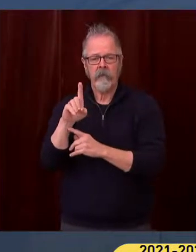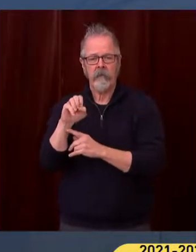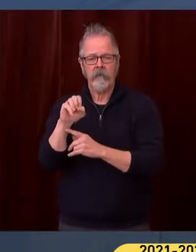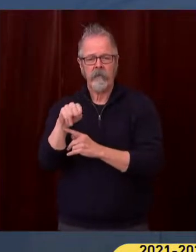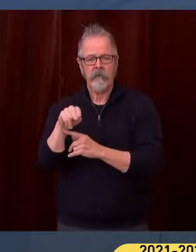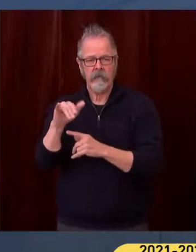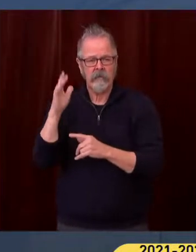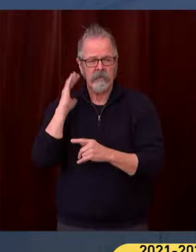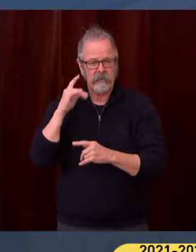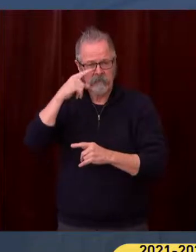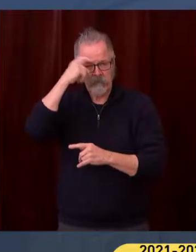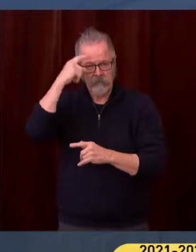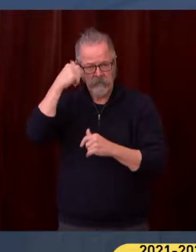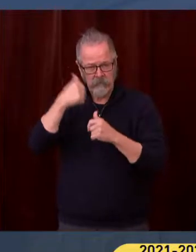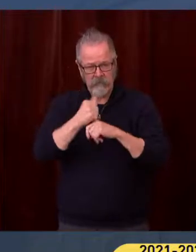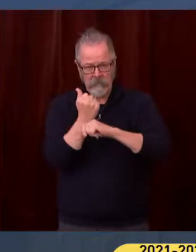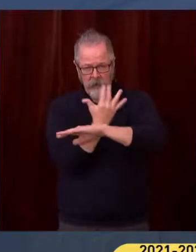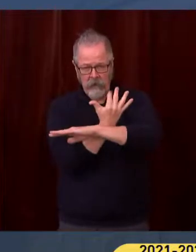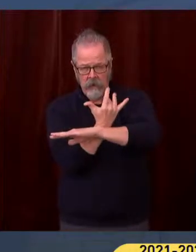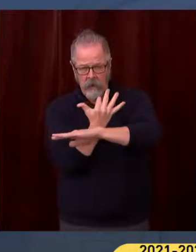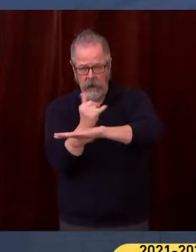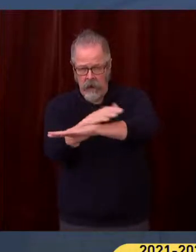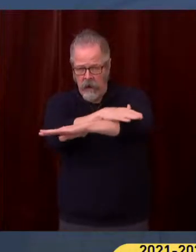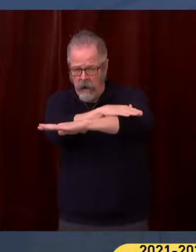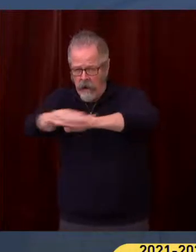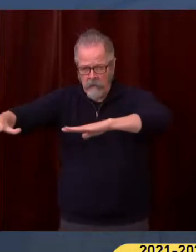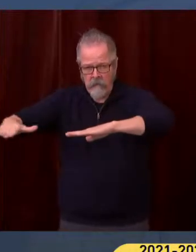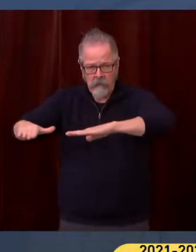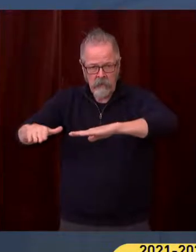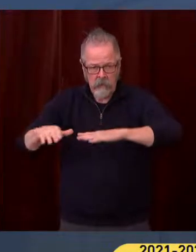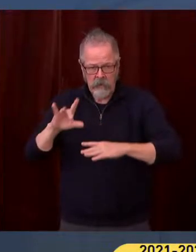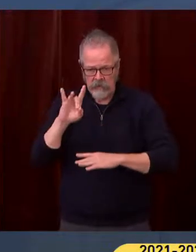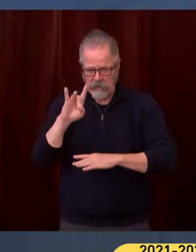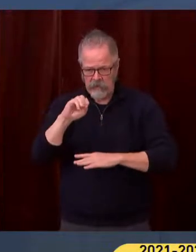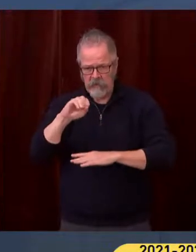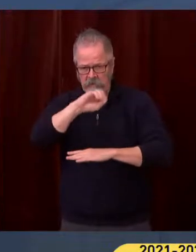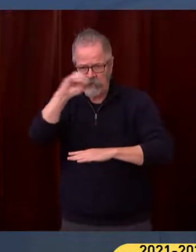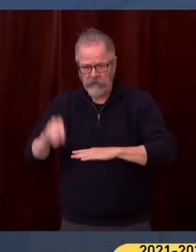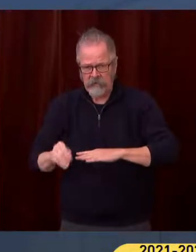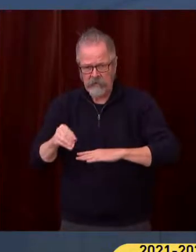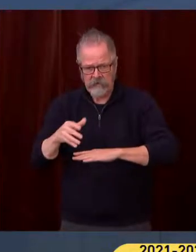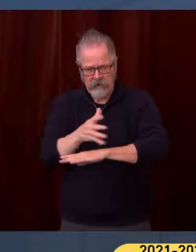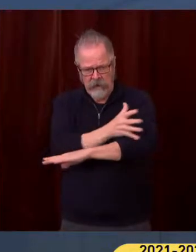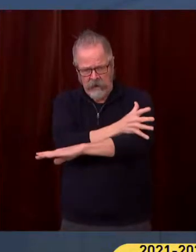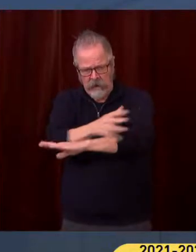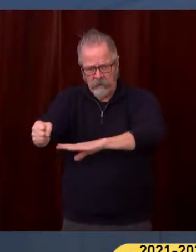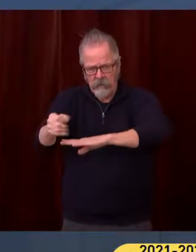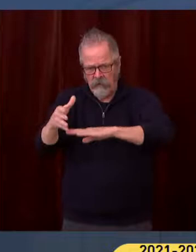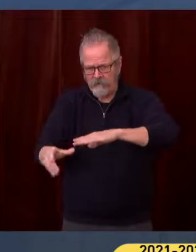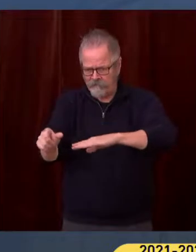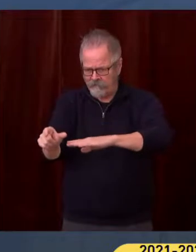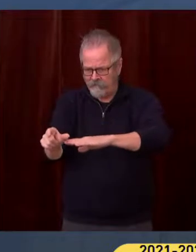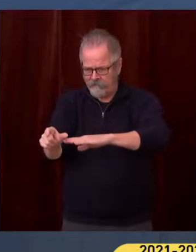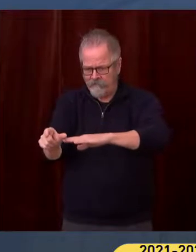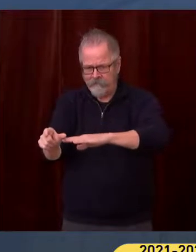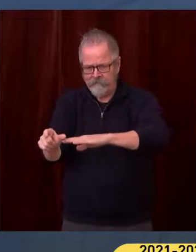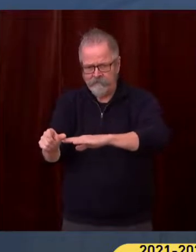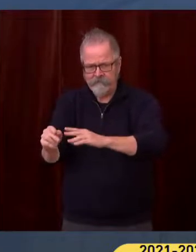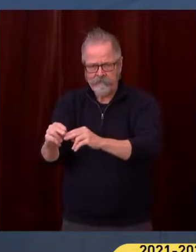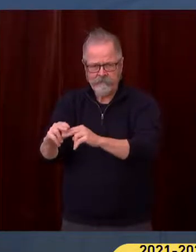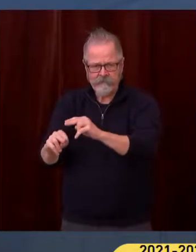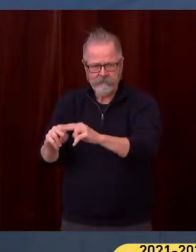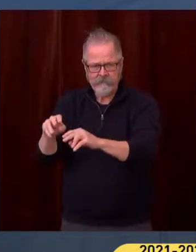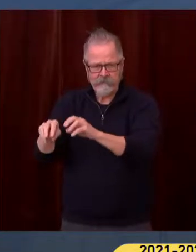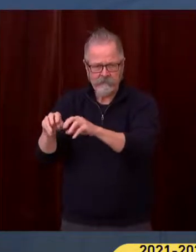frequent by these climate-generated fires. The changing climate makes those things